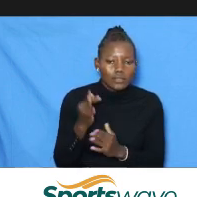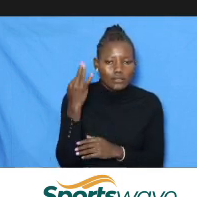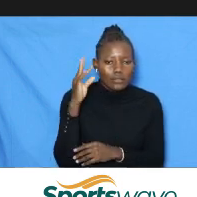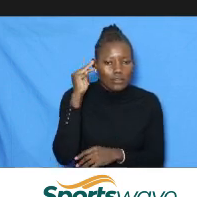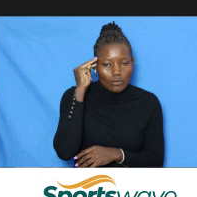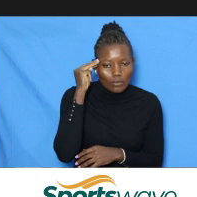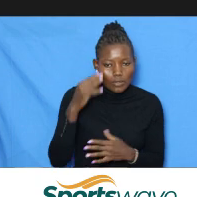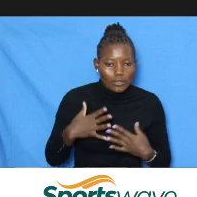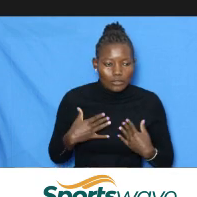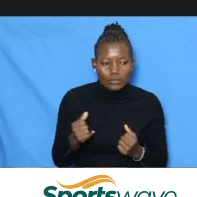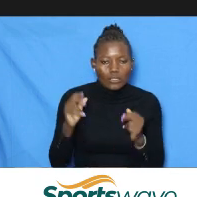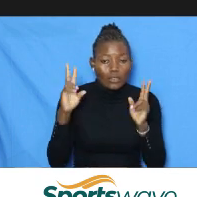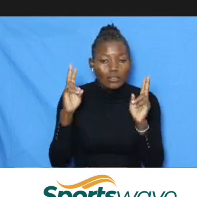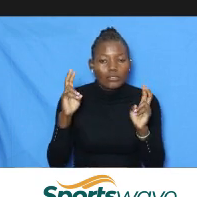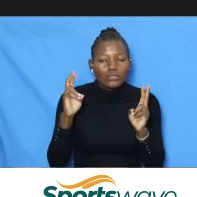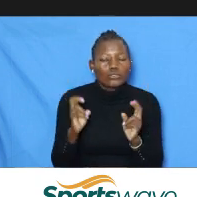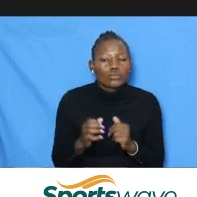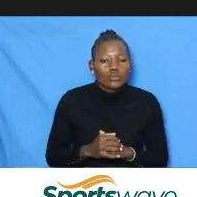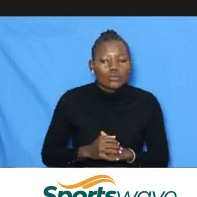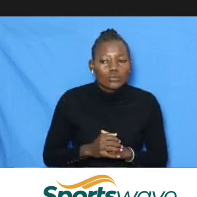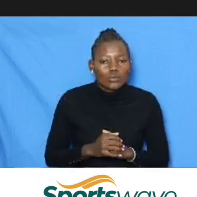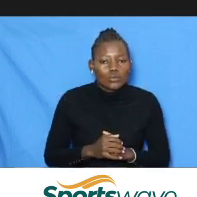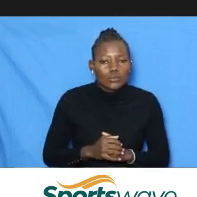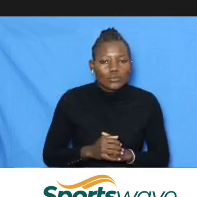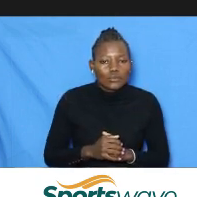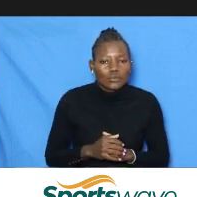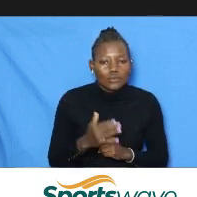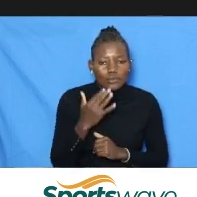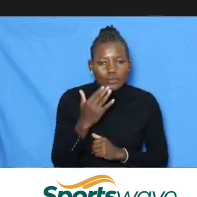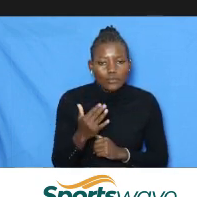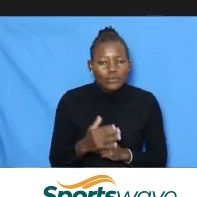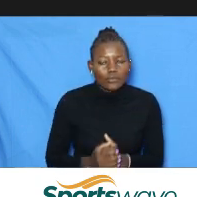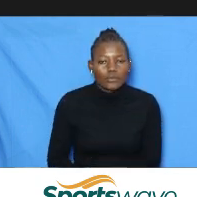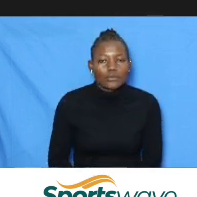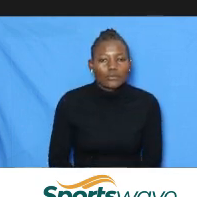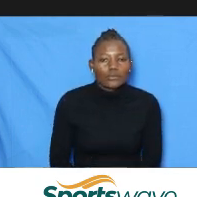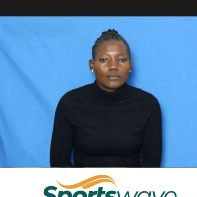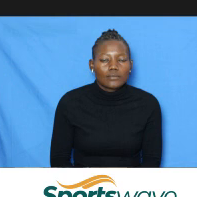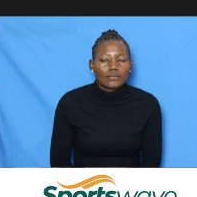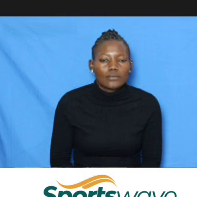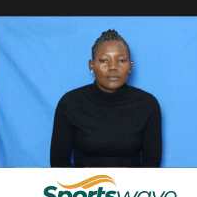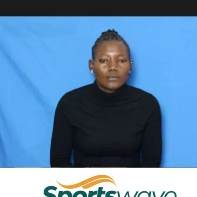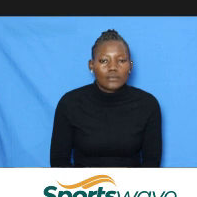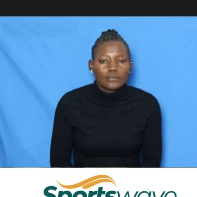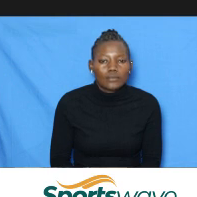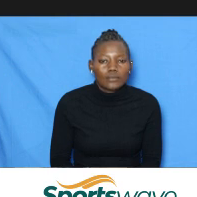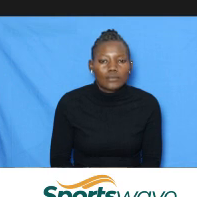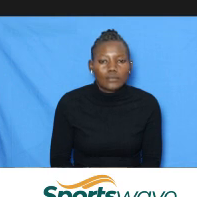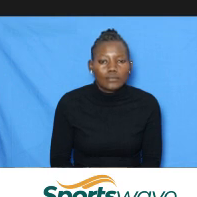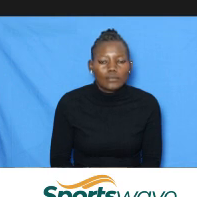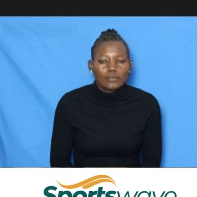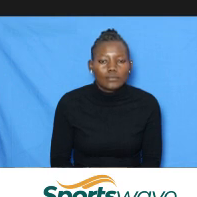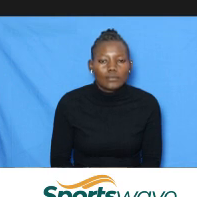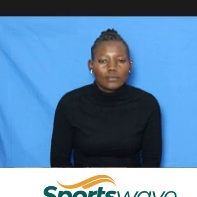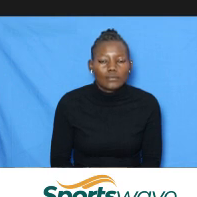mental health issue. Yeah. Thank you very much. All right. Yes, Sarah